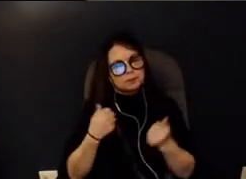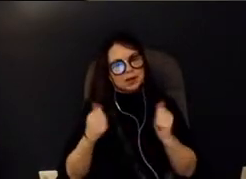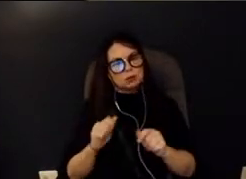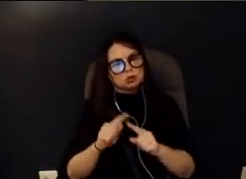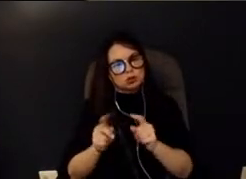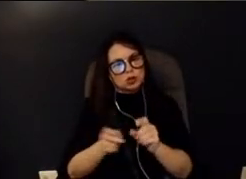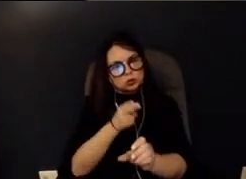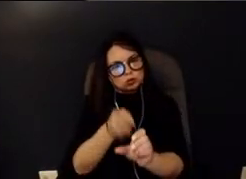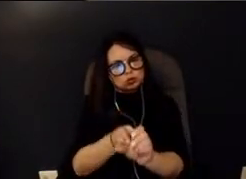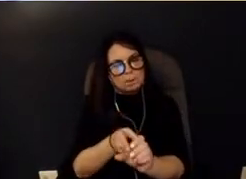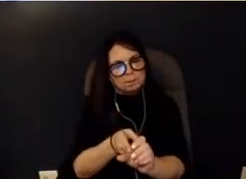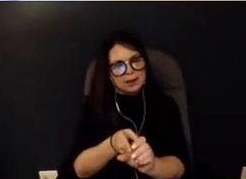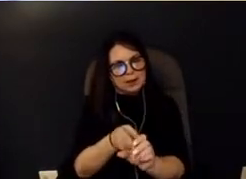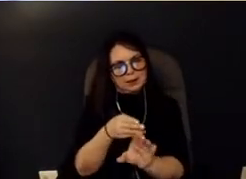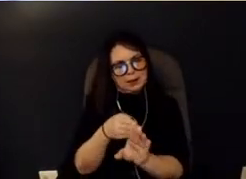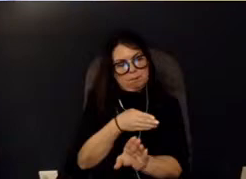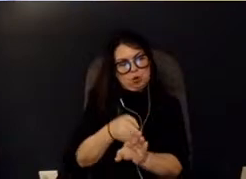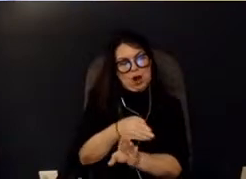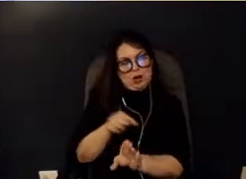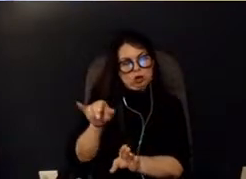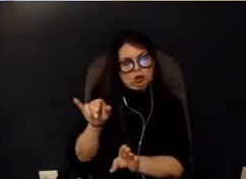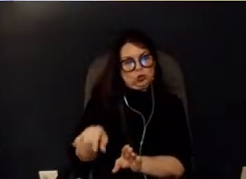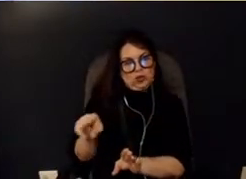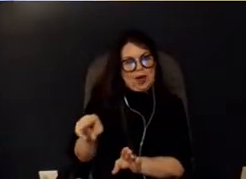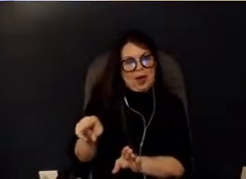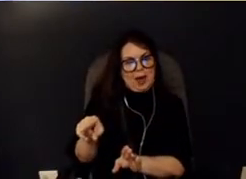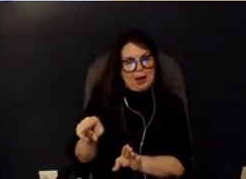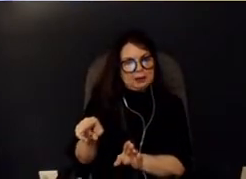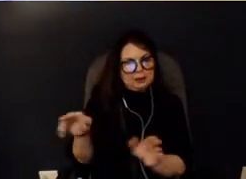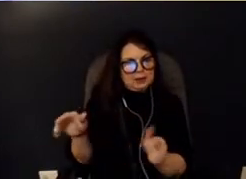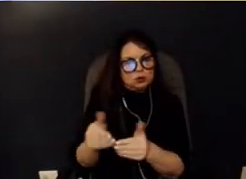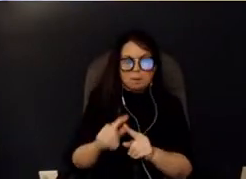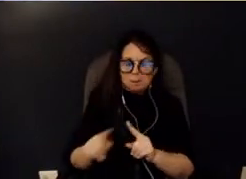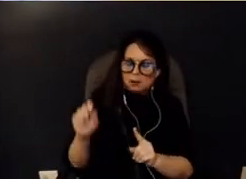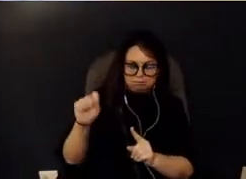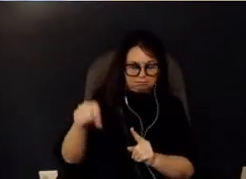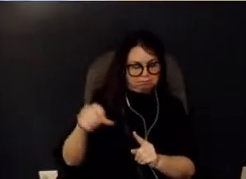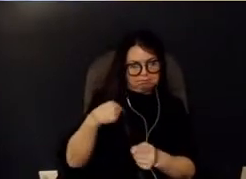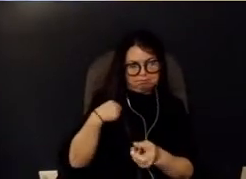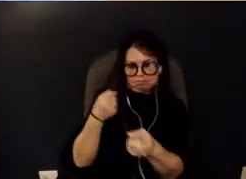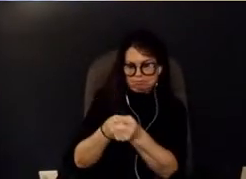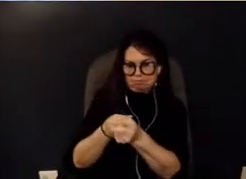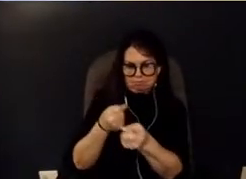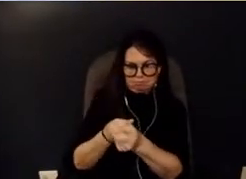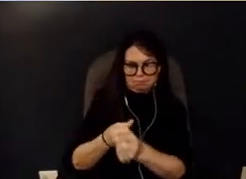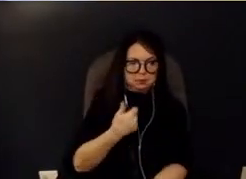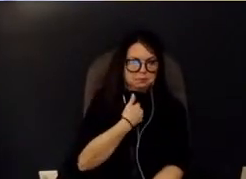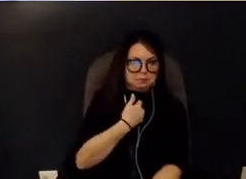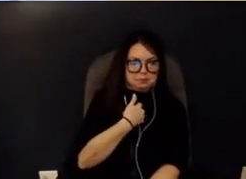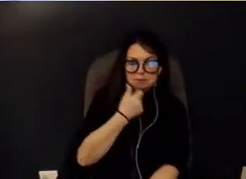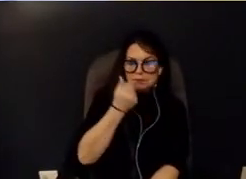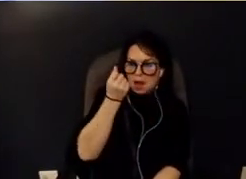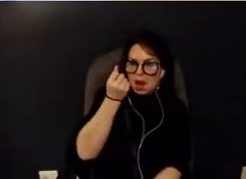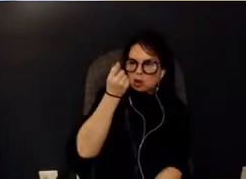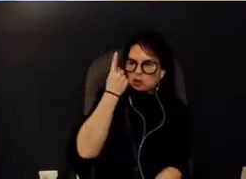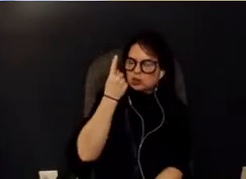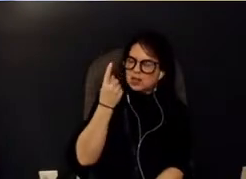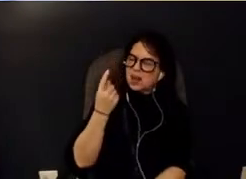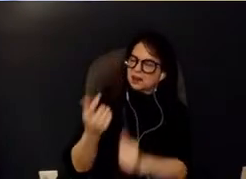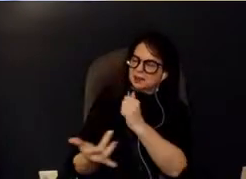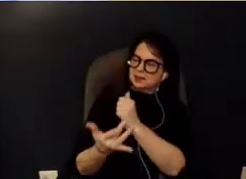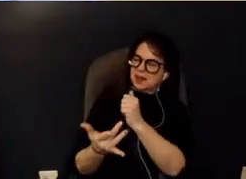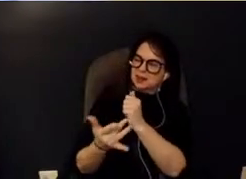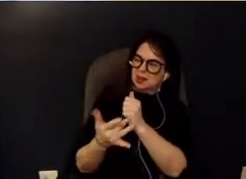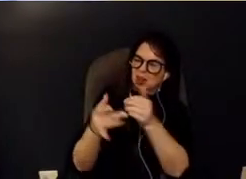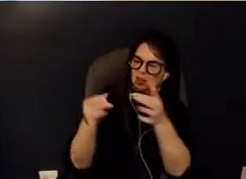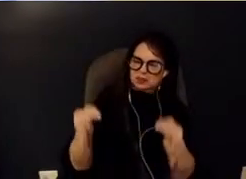being introduced, but I'm very supportive of this. I understand it's a technical decision and I can appreciate